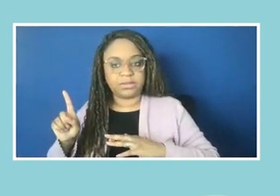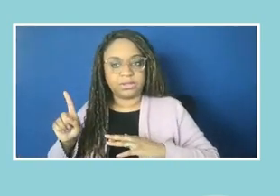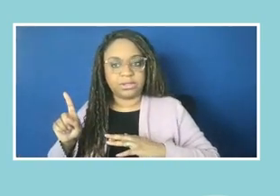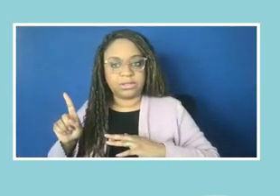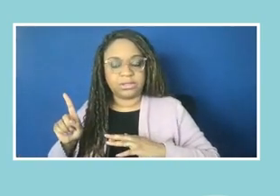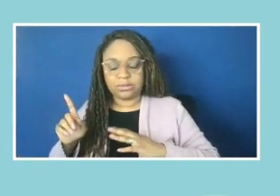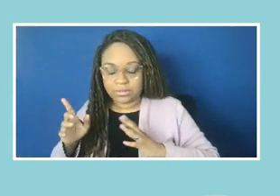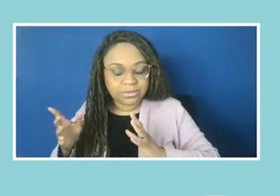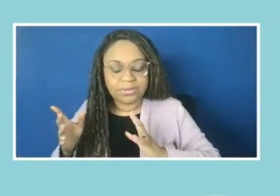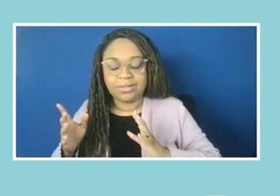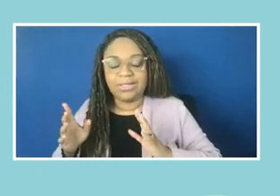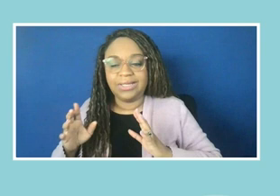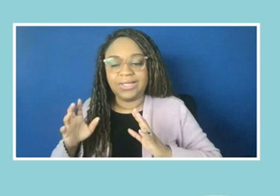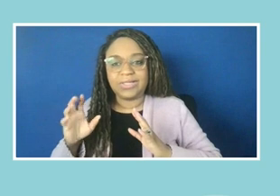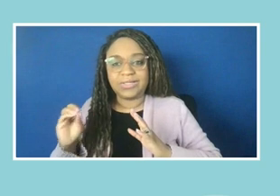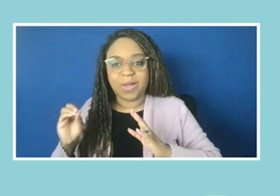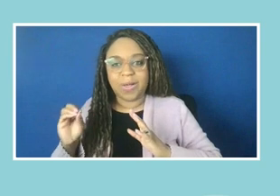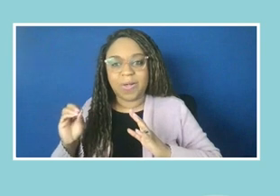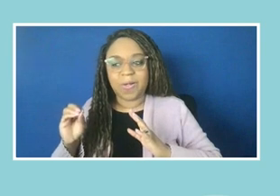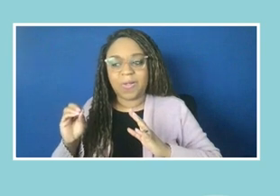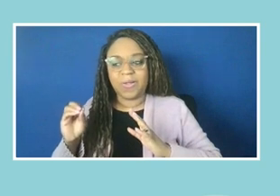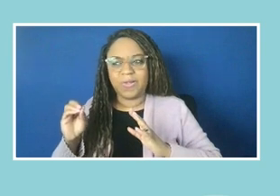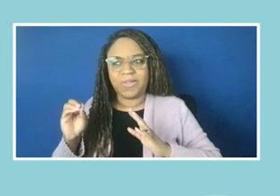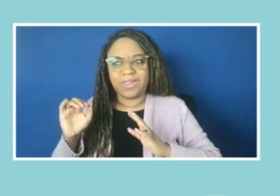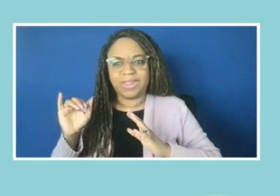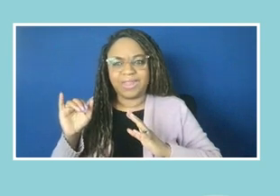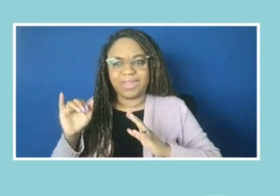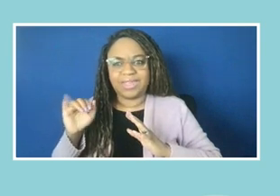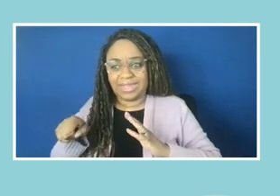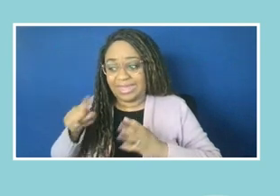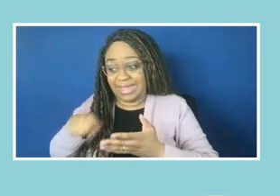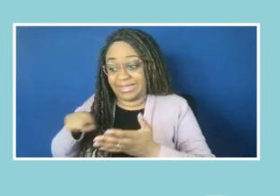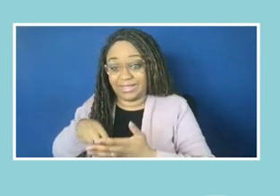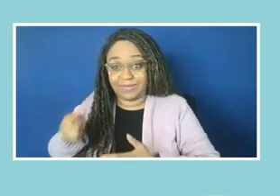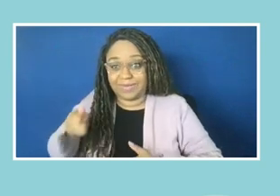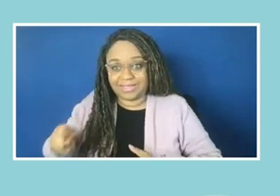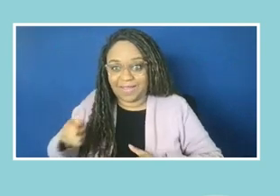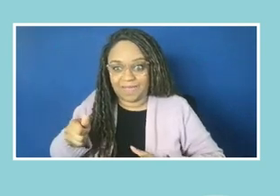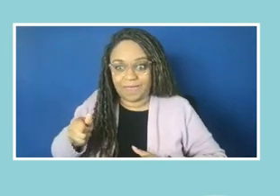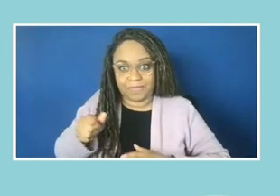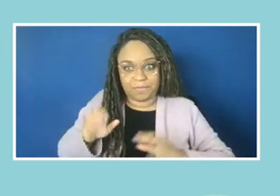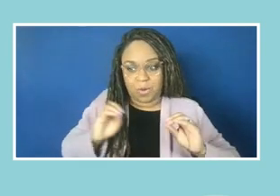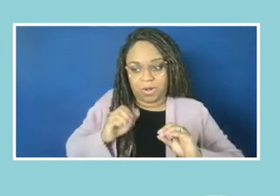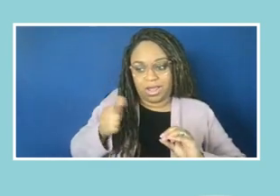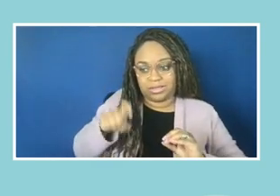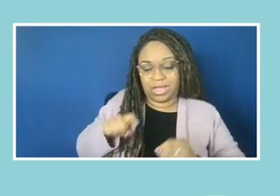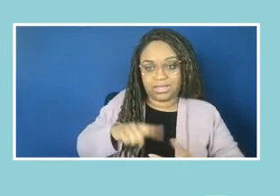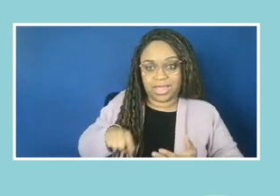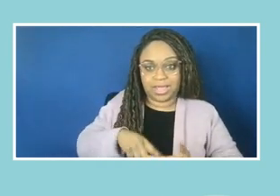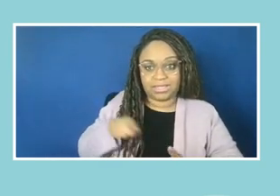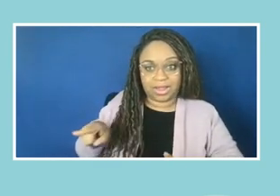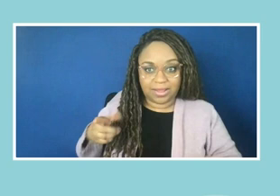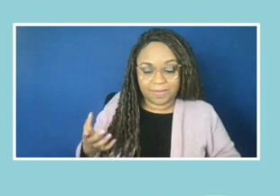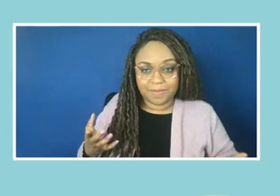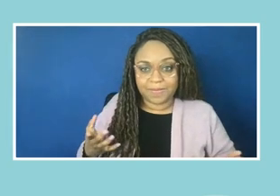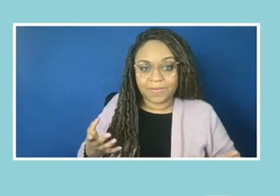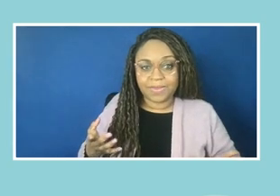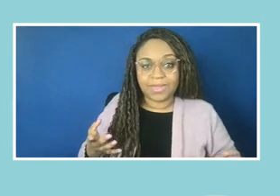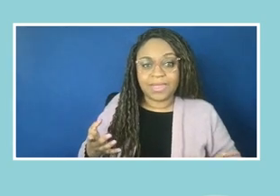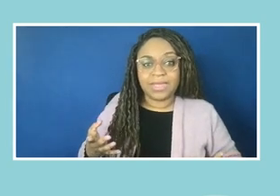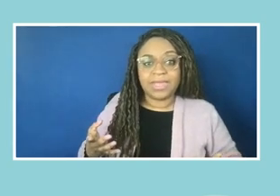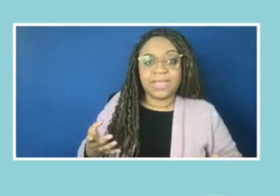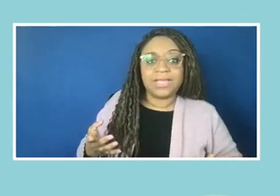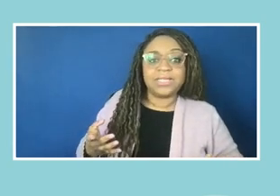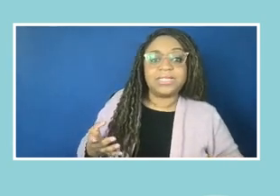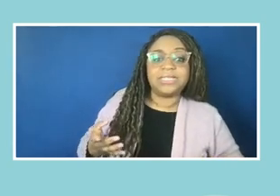cancel culture. Nope, it isn't. And basically what I have been saying all along is that, look, you can take it out of the political. If